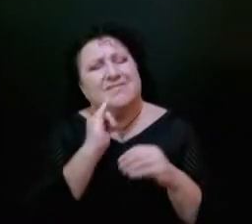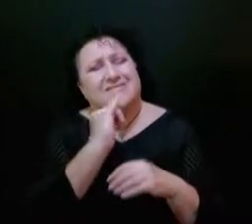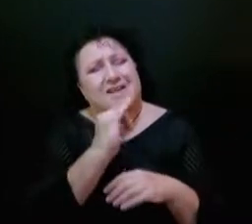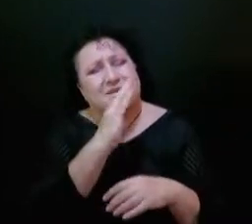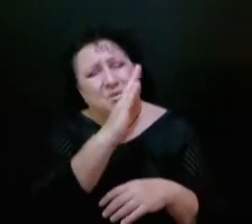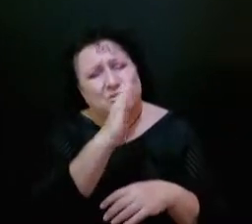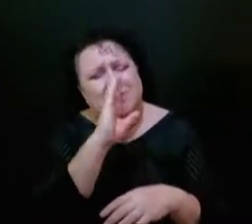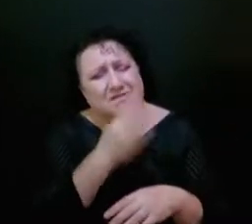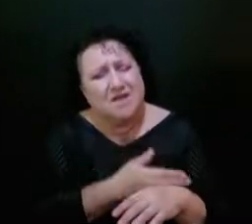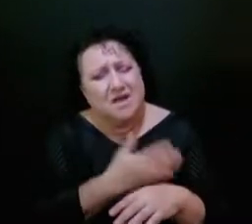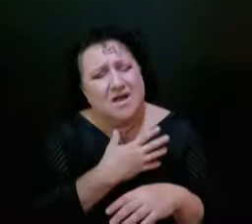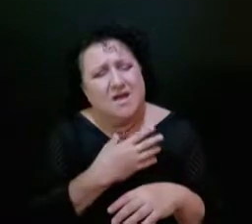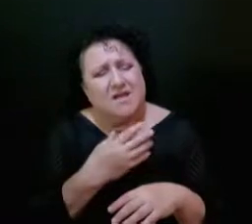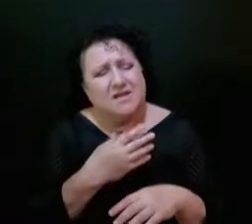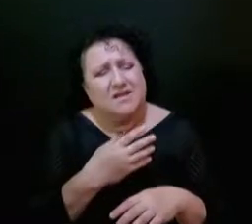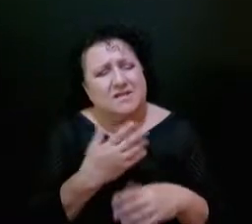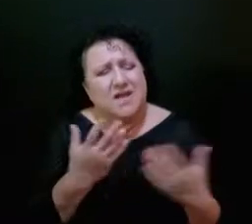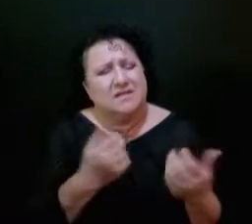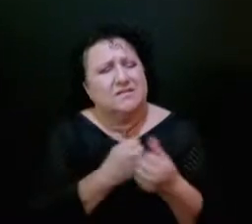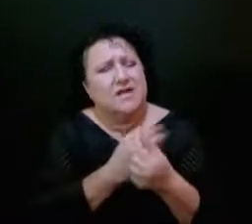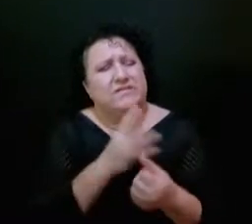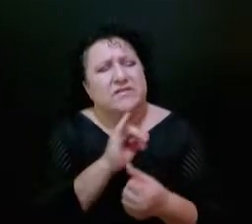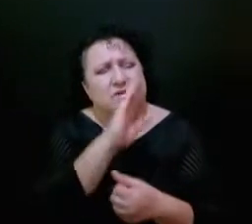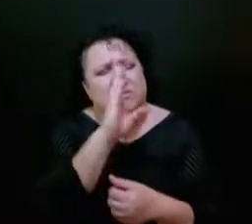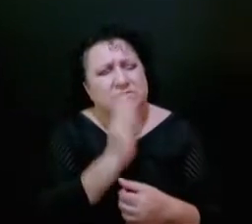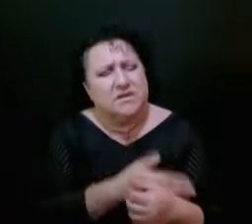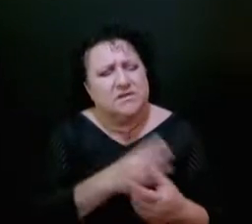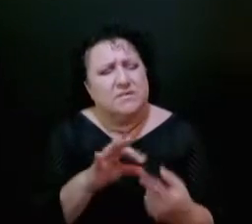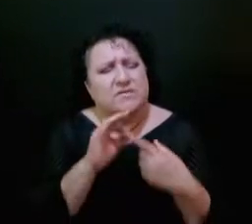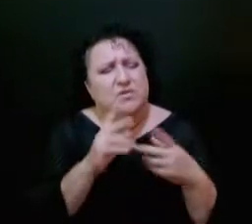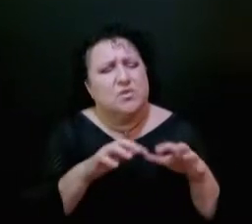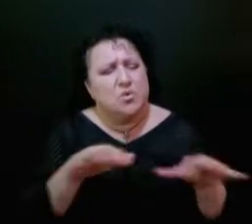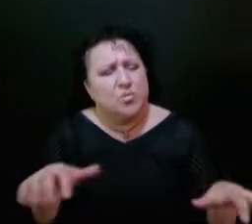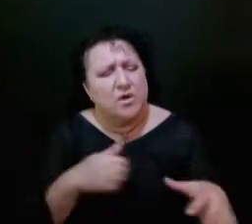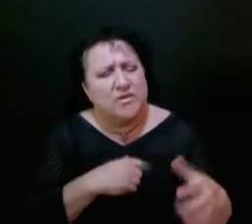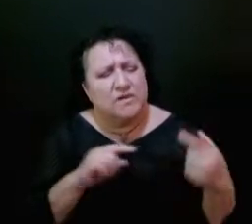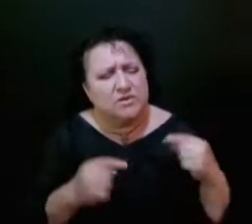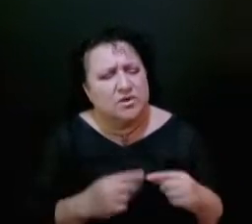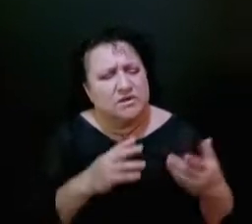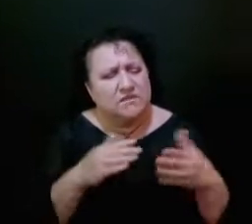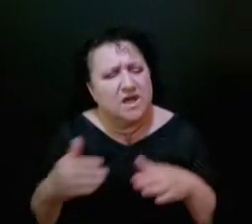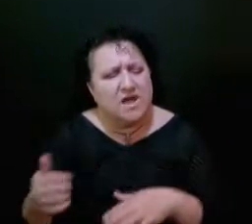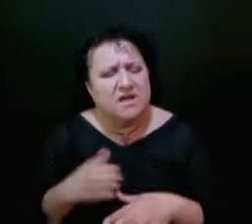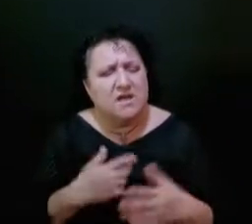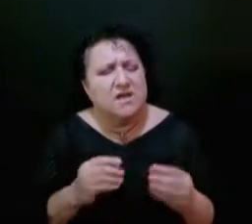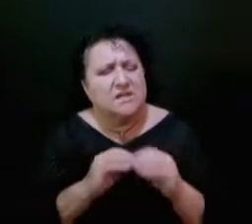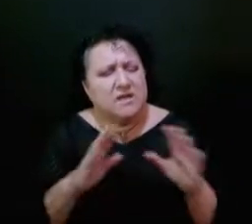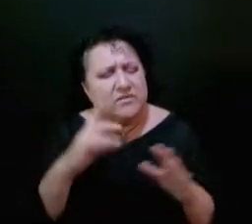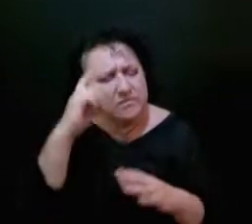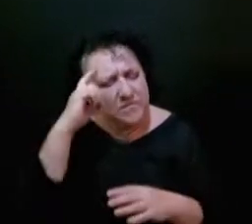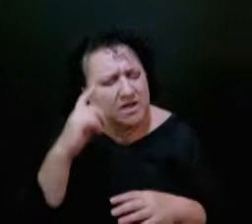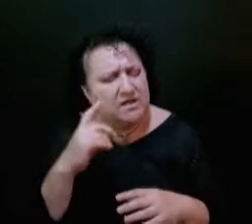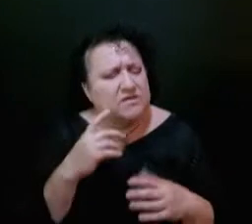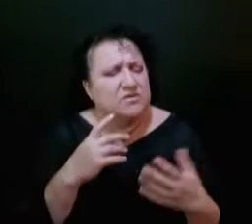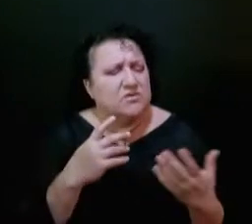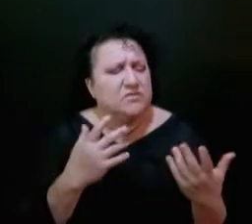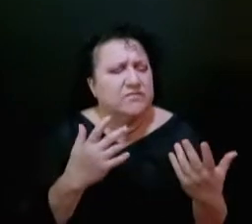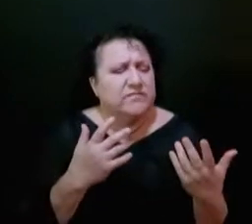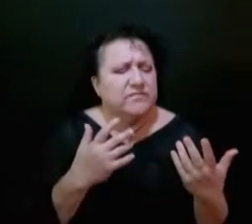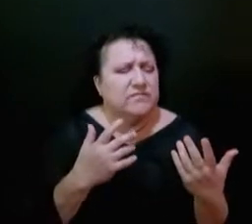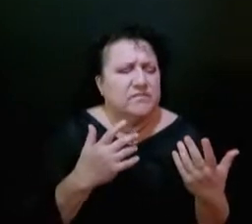dying world. Lord, grant me clarity of mind and concision of speech and conviction to speak your